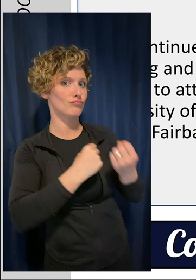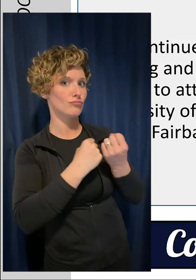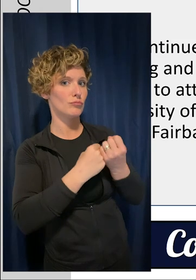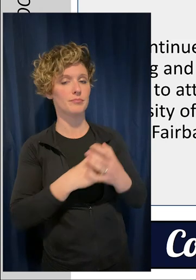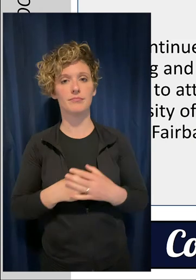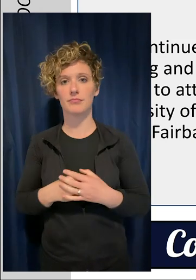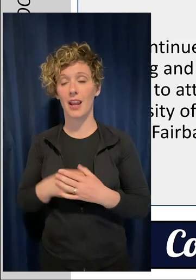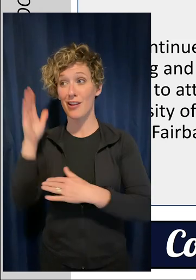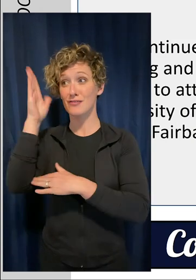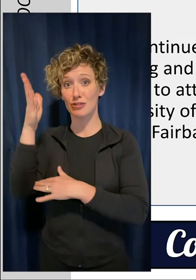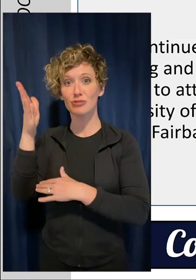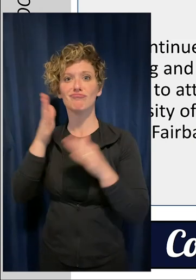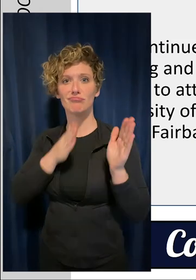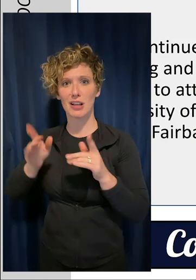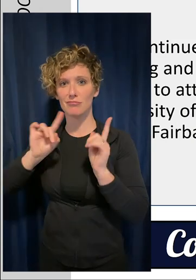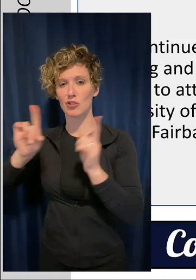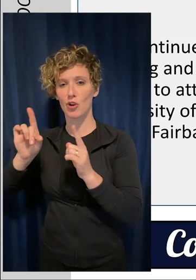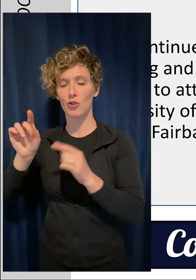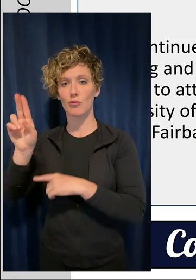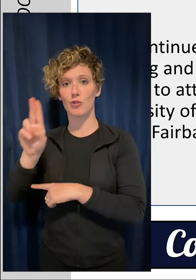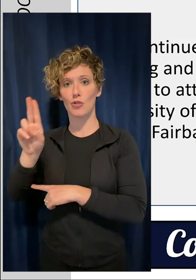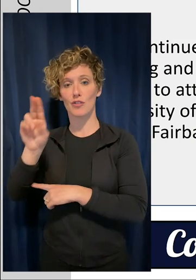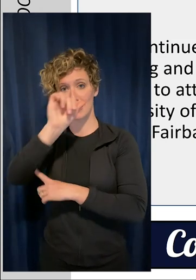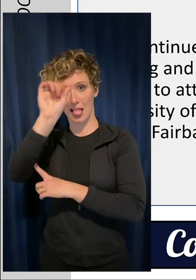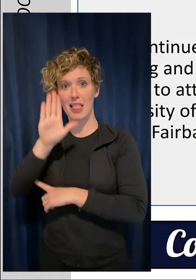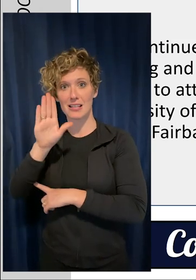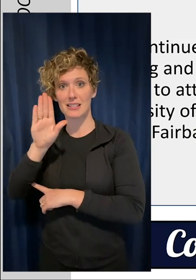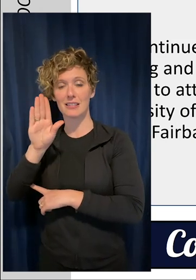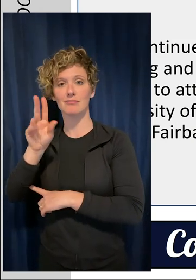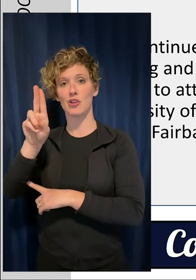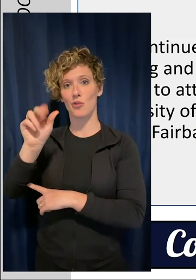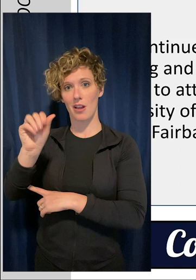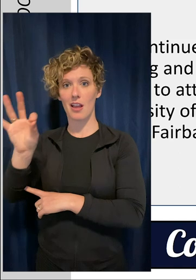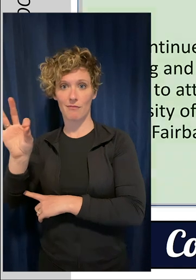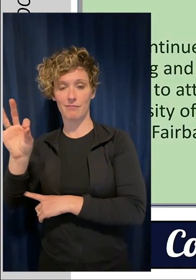continue working and saving money to attend the University of Alaska, Fairbanks.